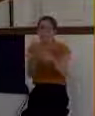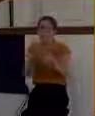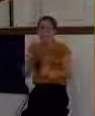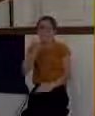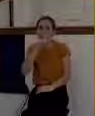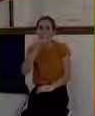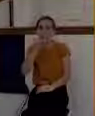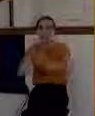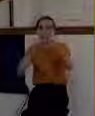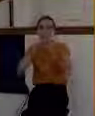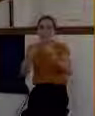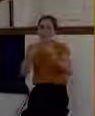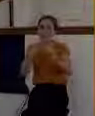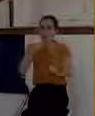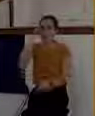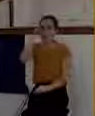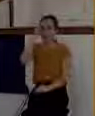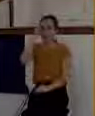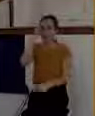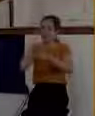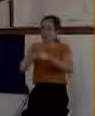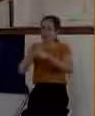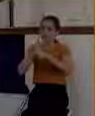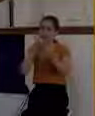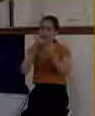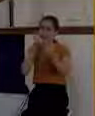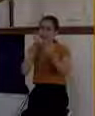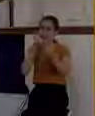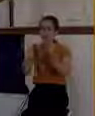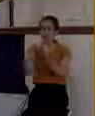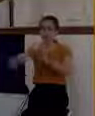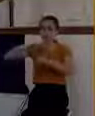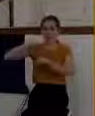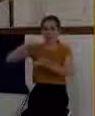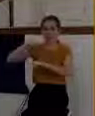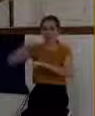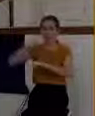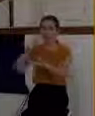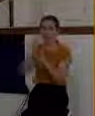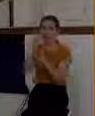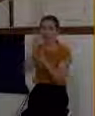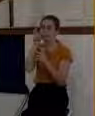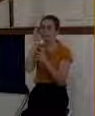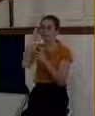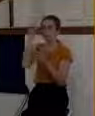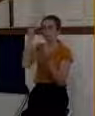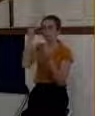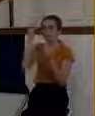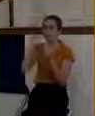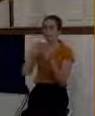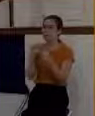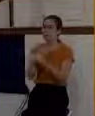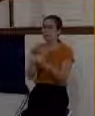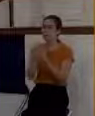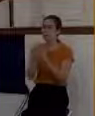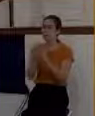better listen defensively. And as you're listening, you say, does the Bible really say that? Does Scripture really prove